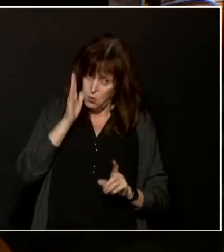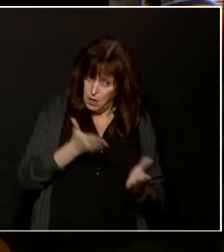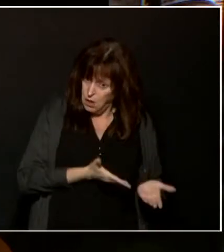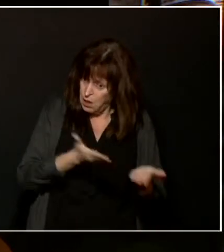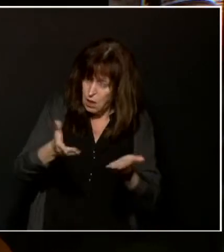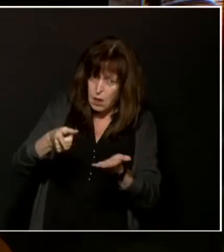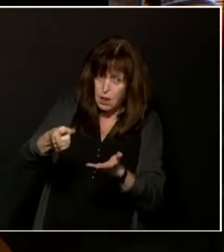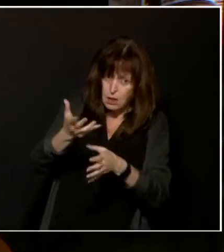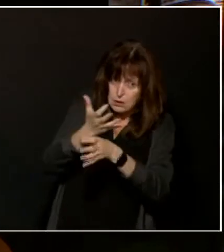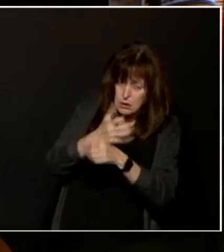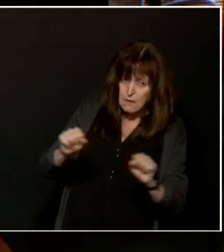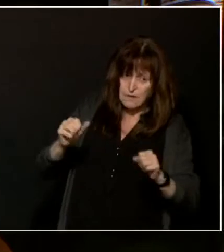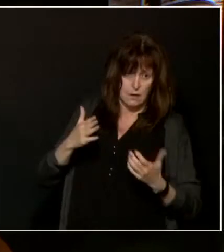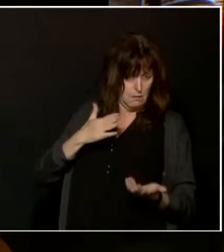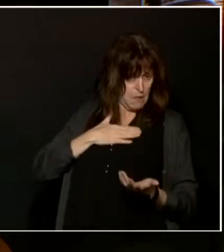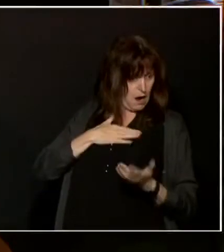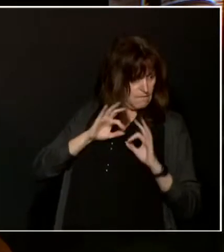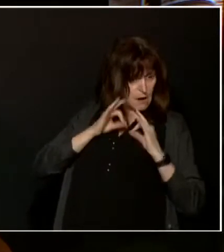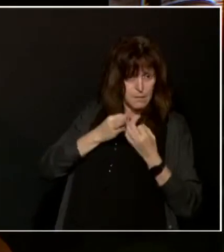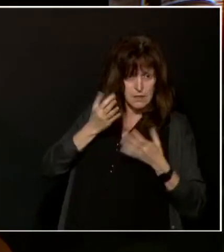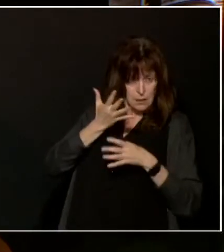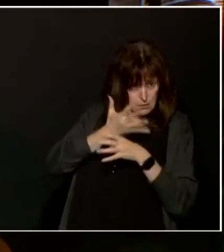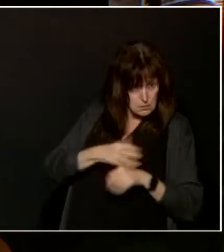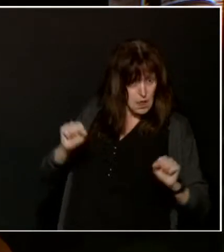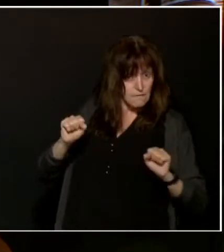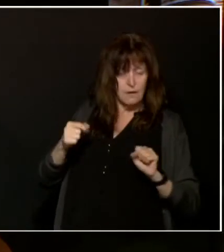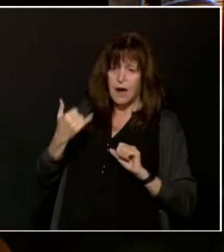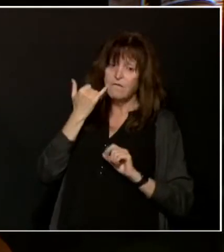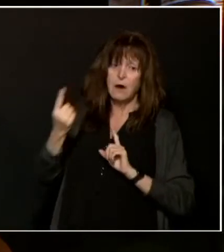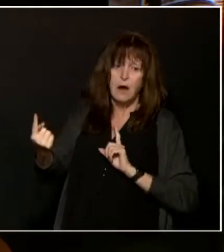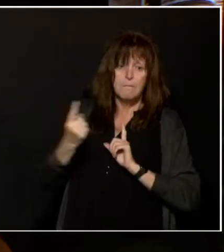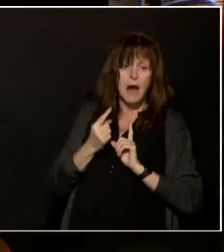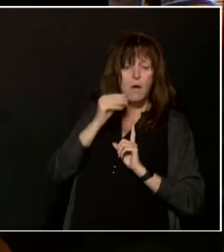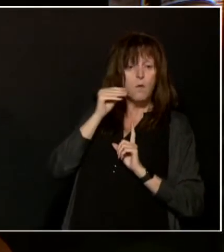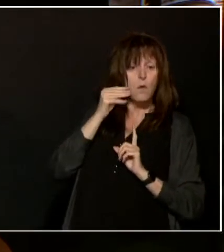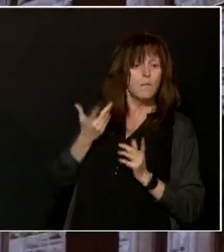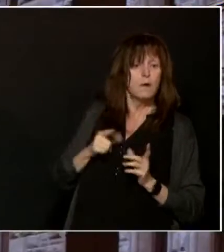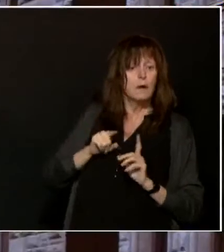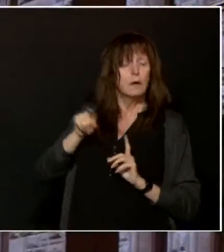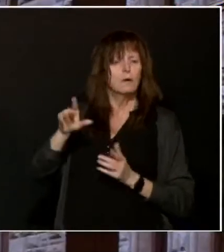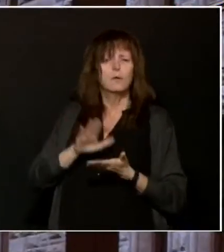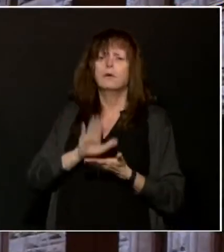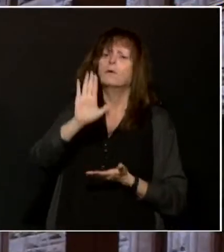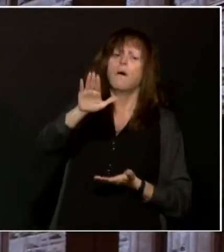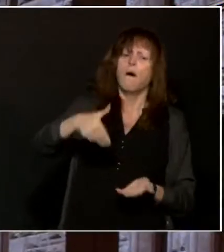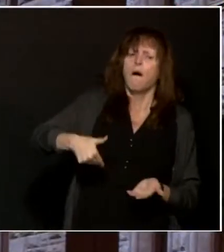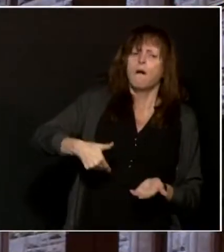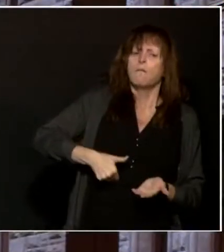safe when they return? What is your instinct on that question?